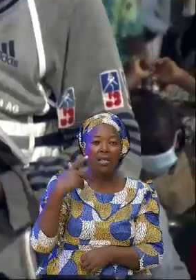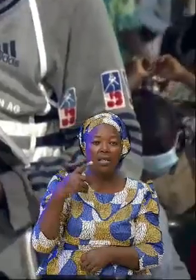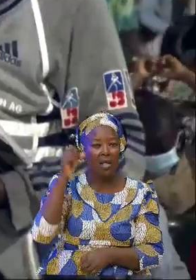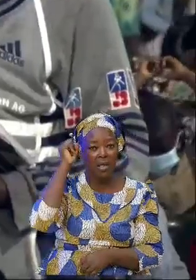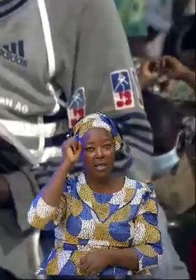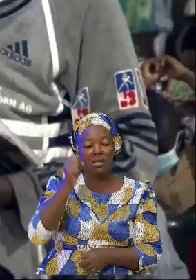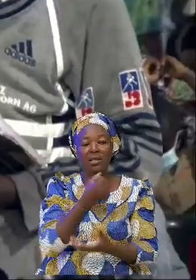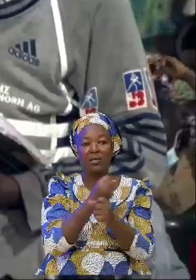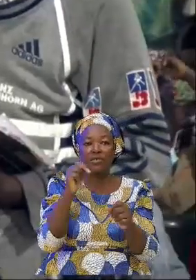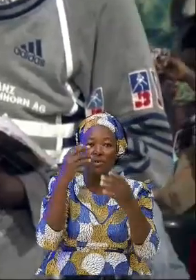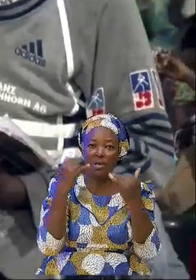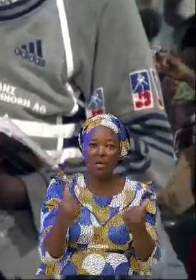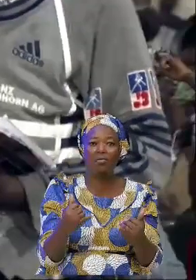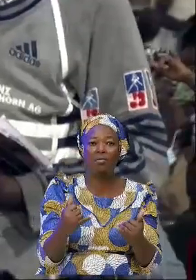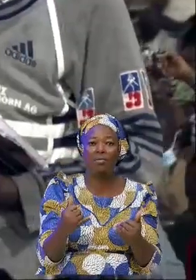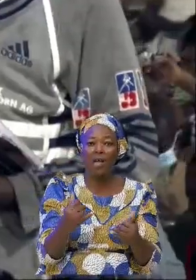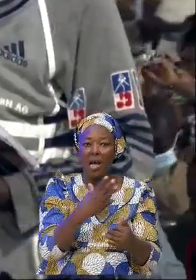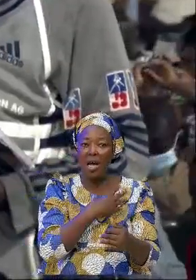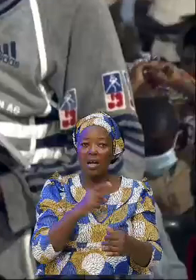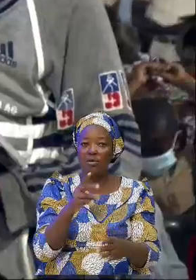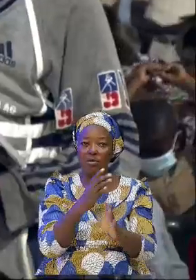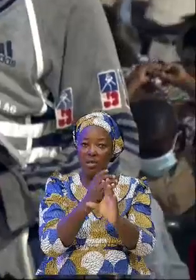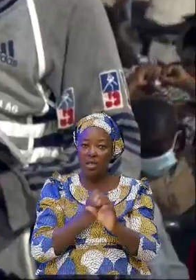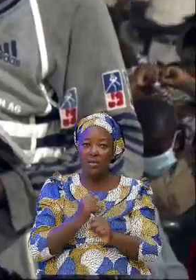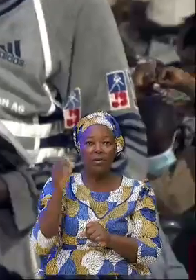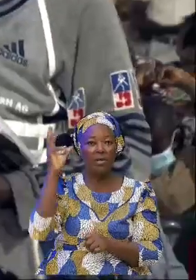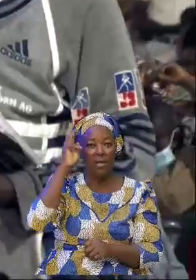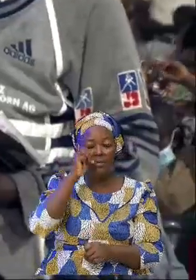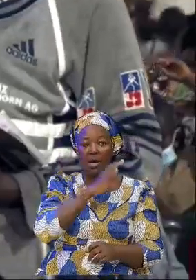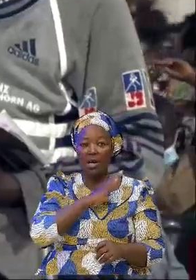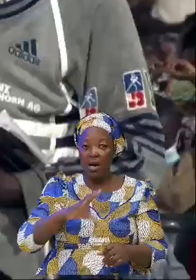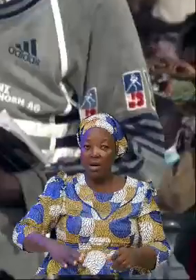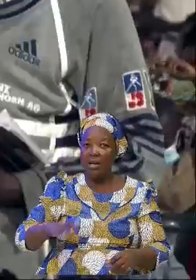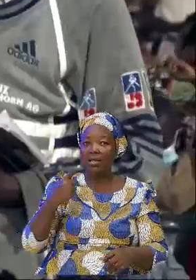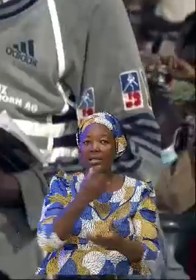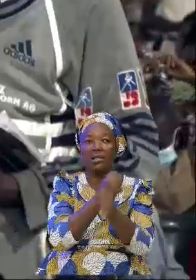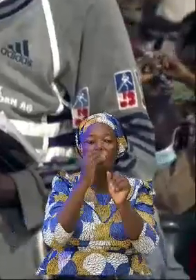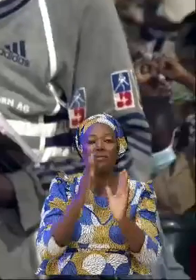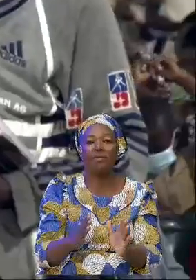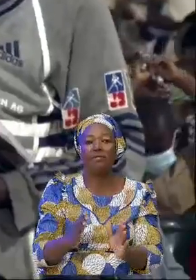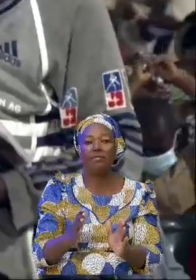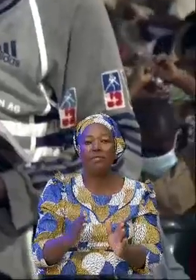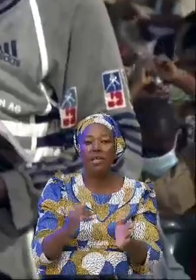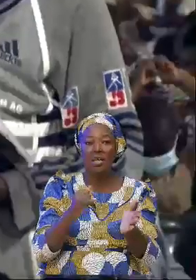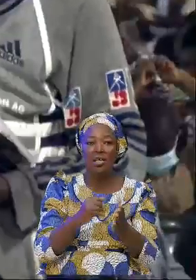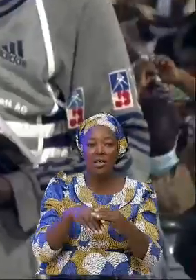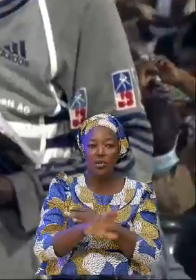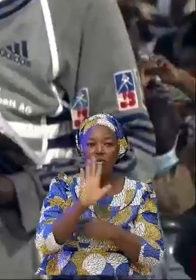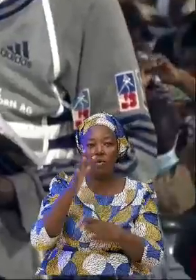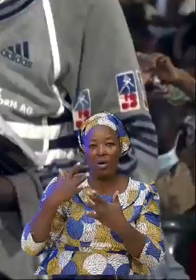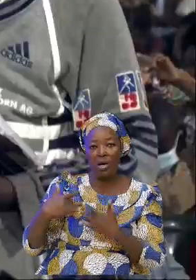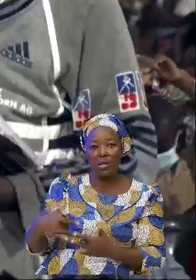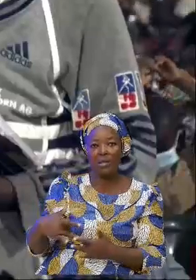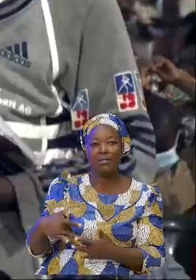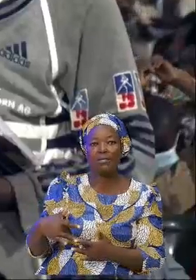Tell him you receive his salvation now, and you receive him, Christ